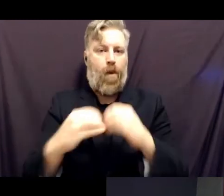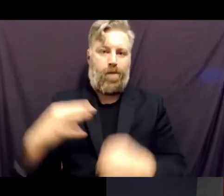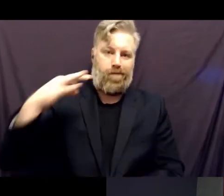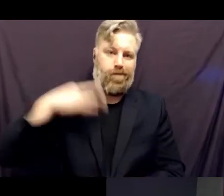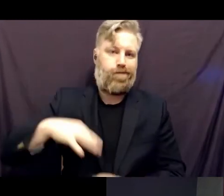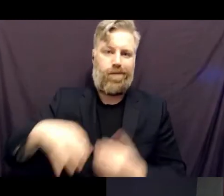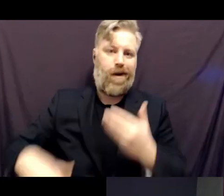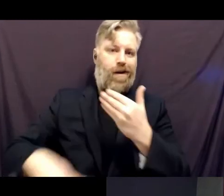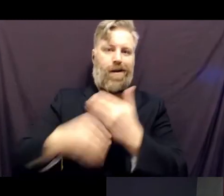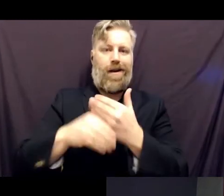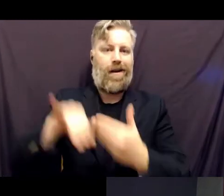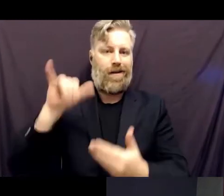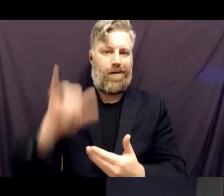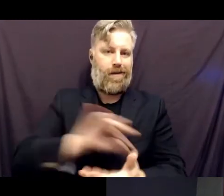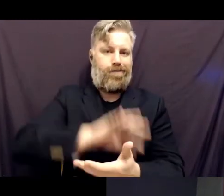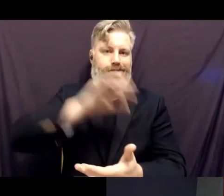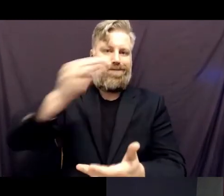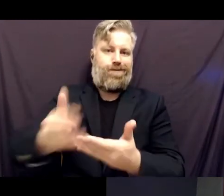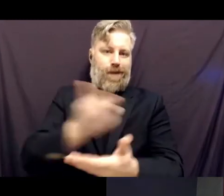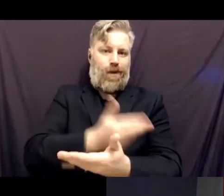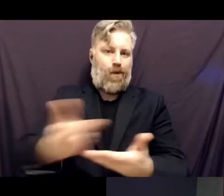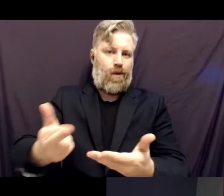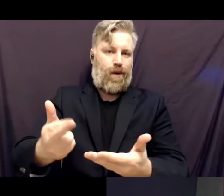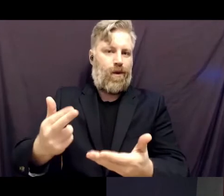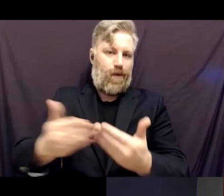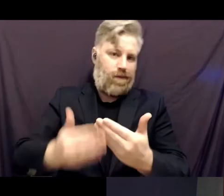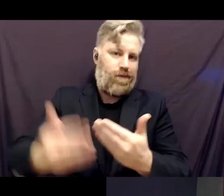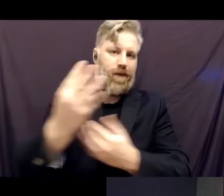treasure over the next 4 years and beyond.